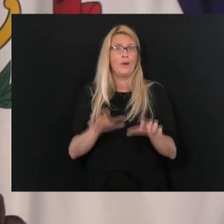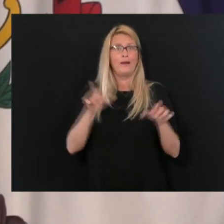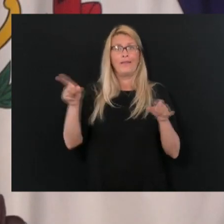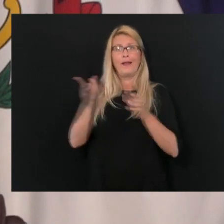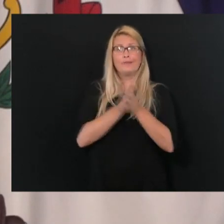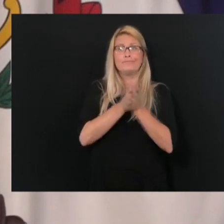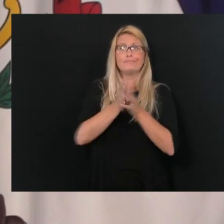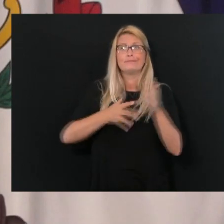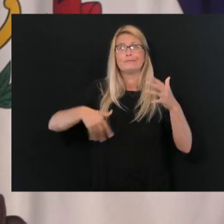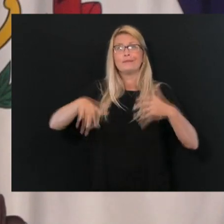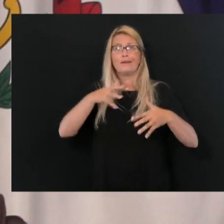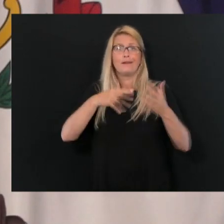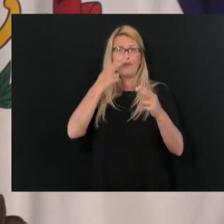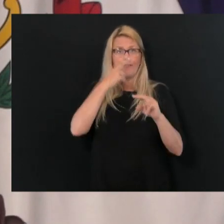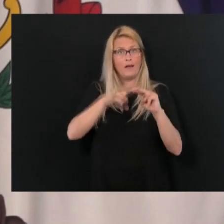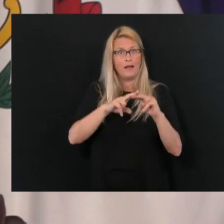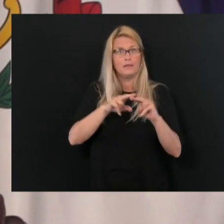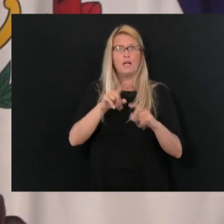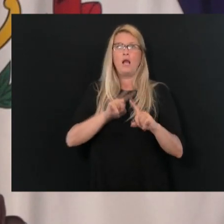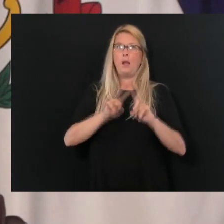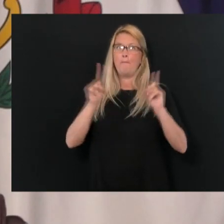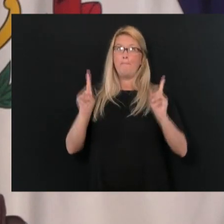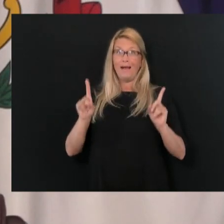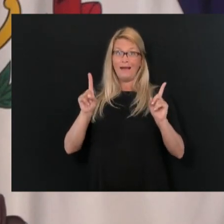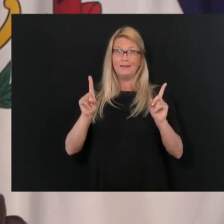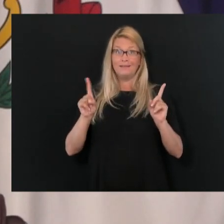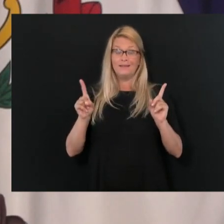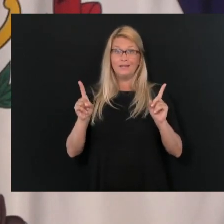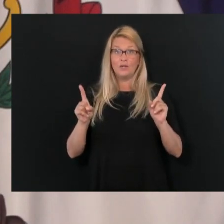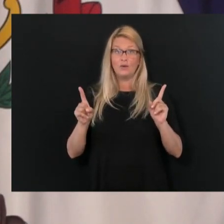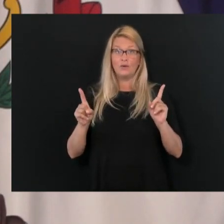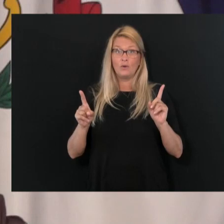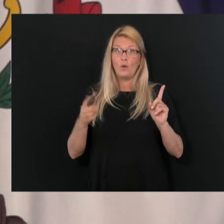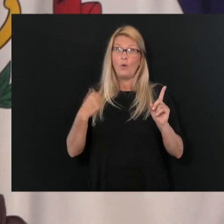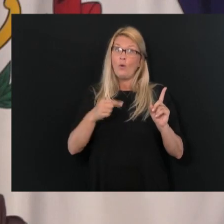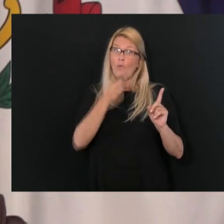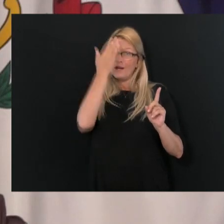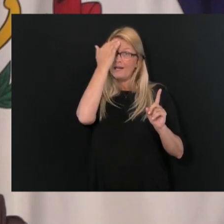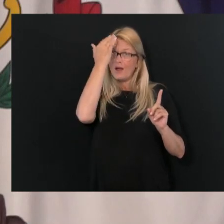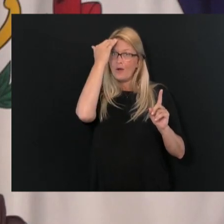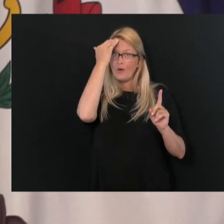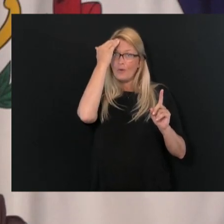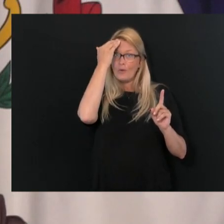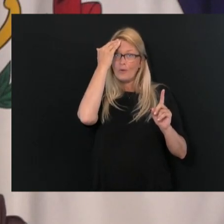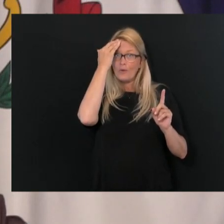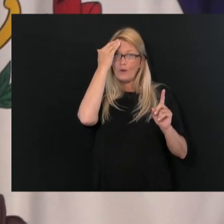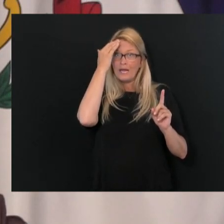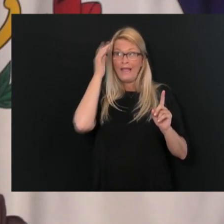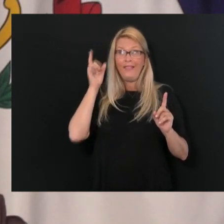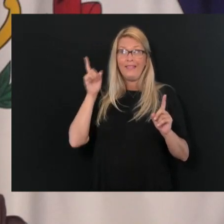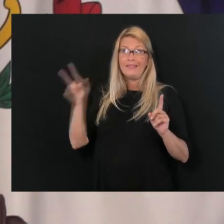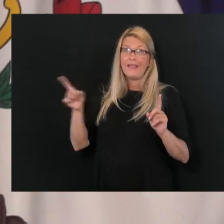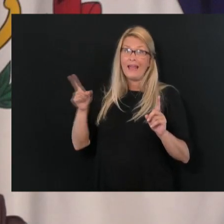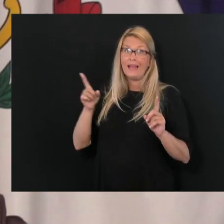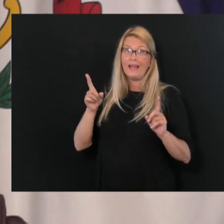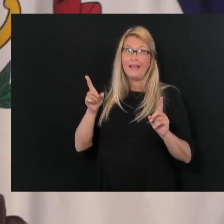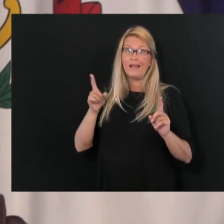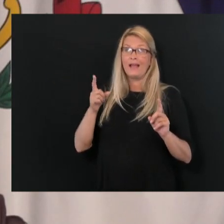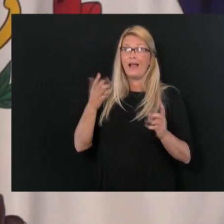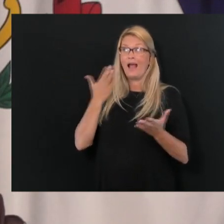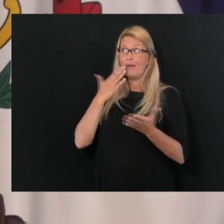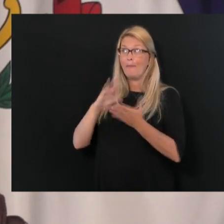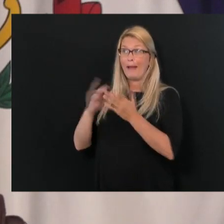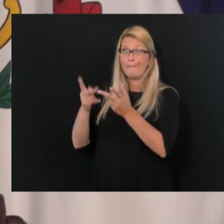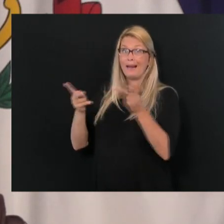to be. But in doing so, we also know of all the troubles they had and all the troubles that we brought back